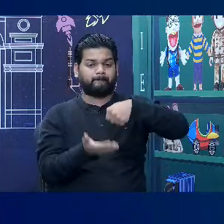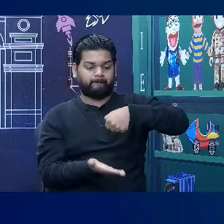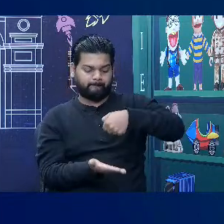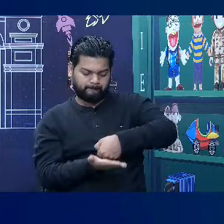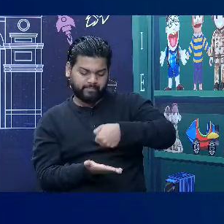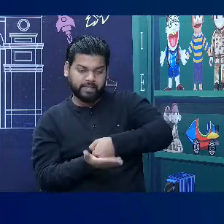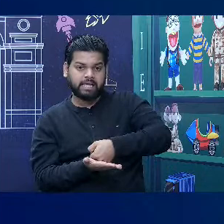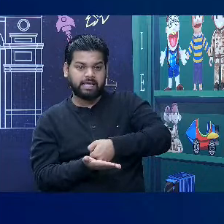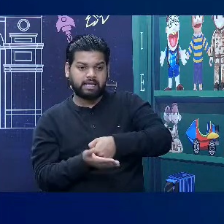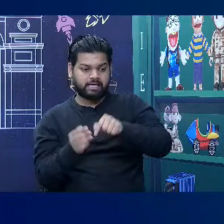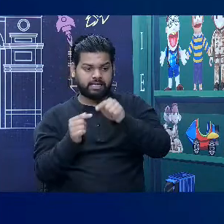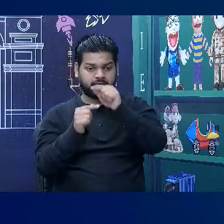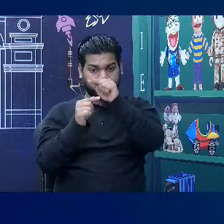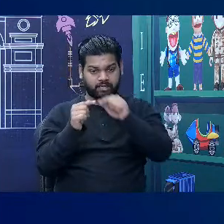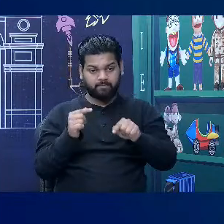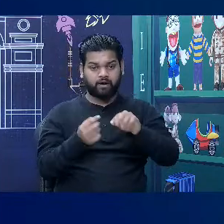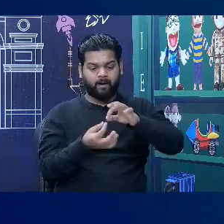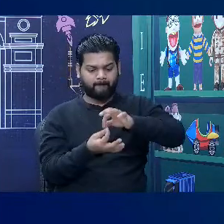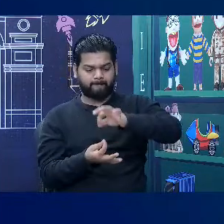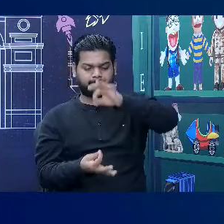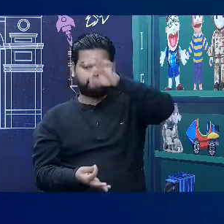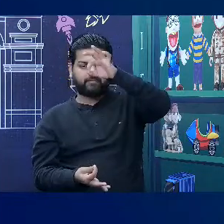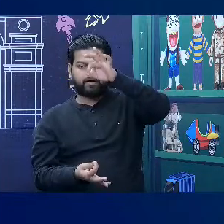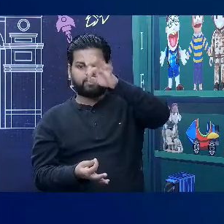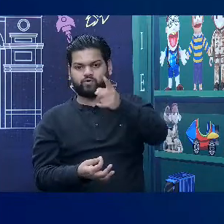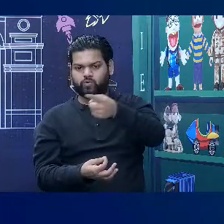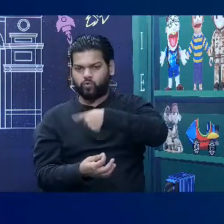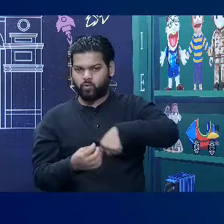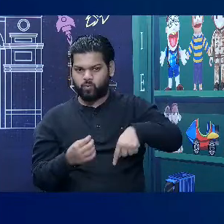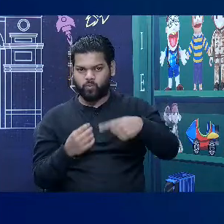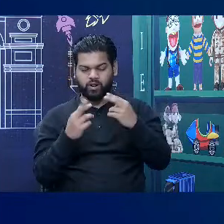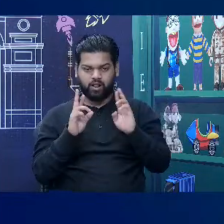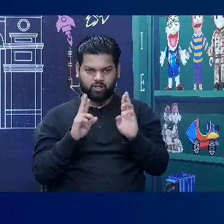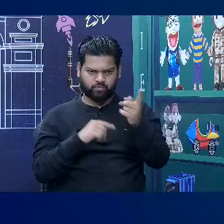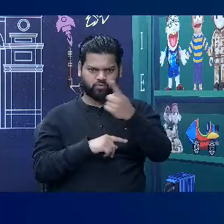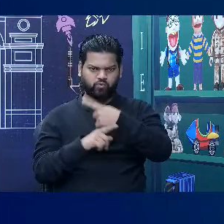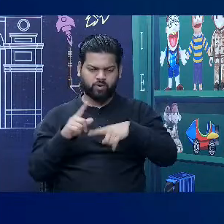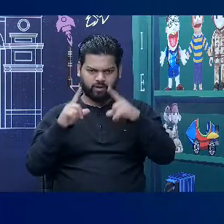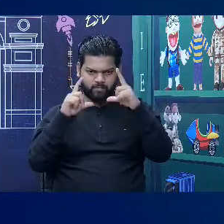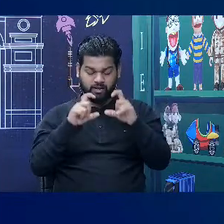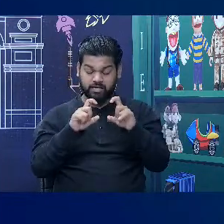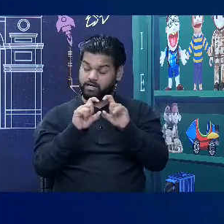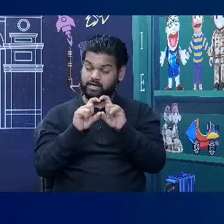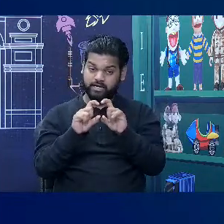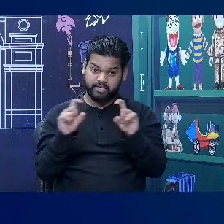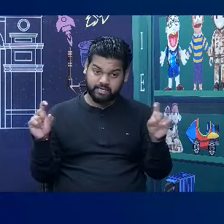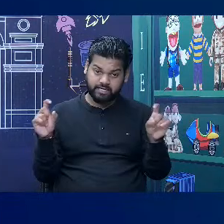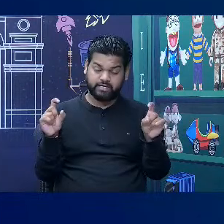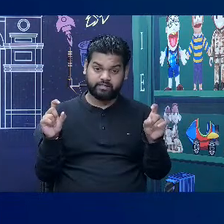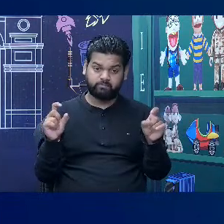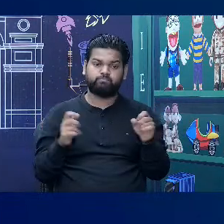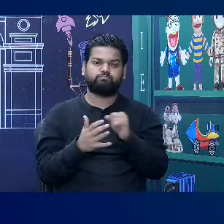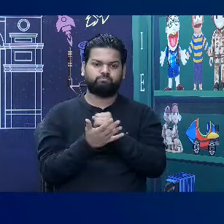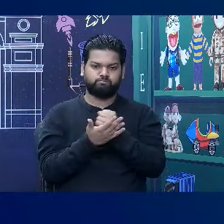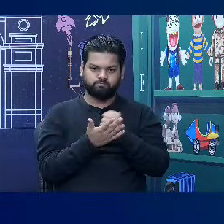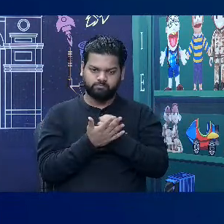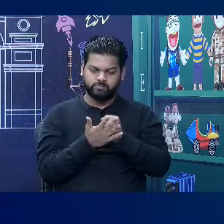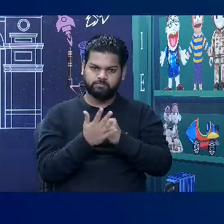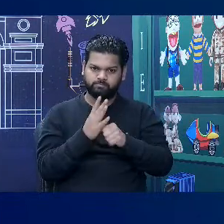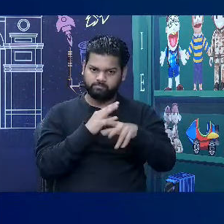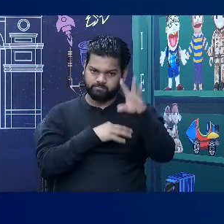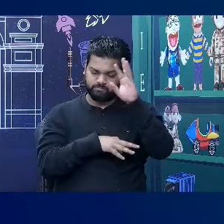AB upon BC. And I think figure is very much clear. We know the base is AB, side adjacent to angle